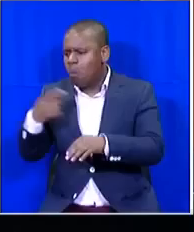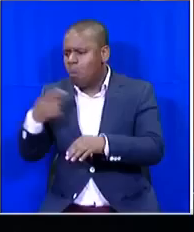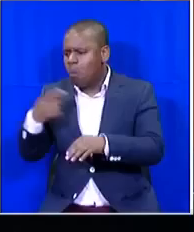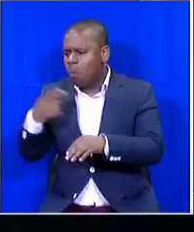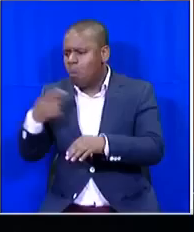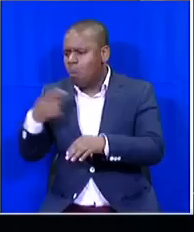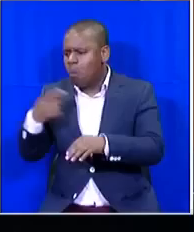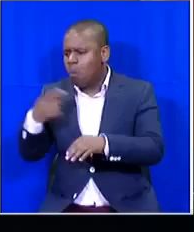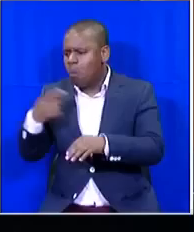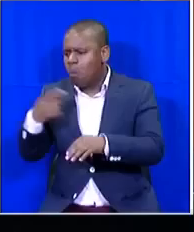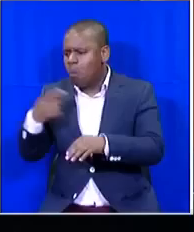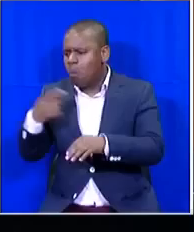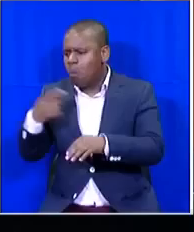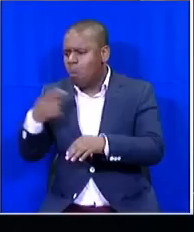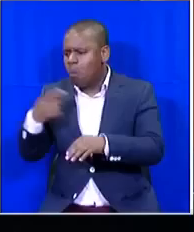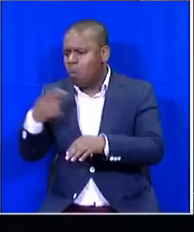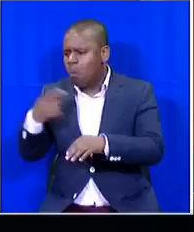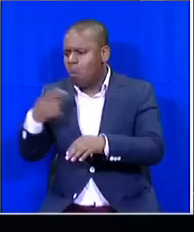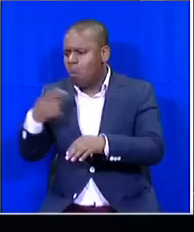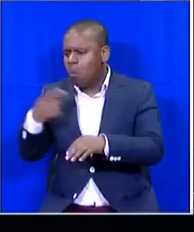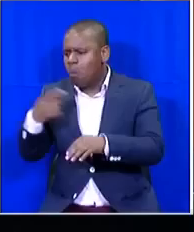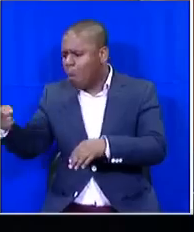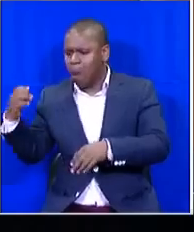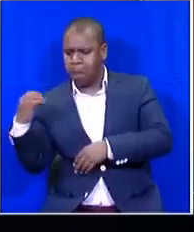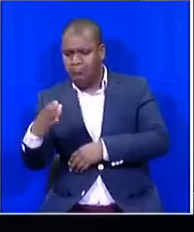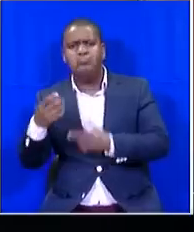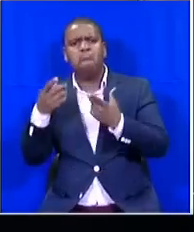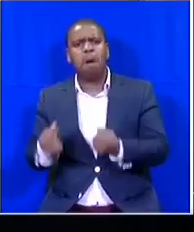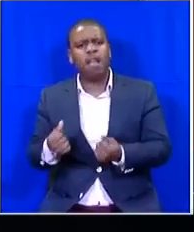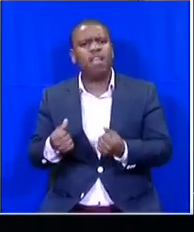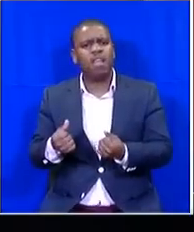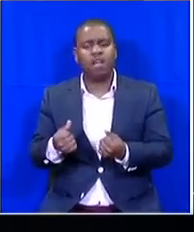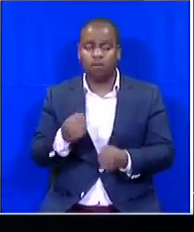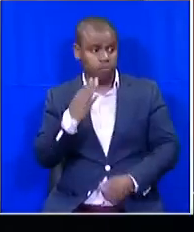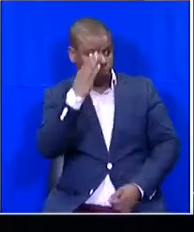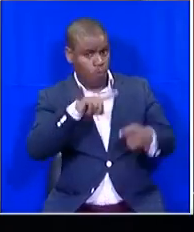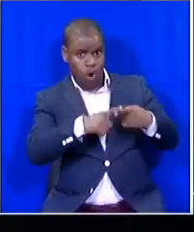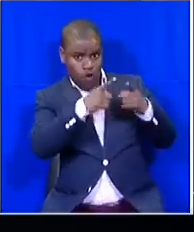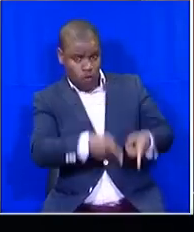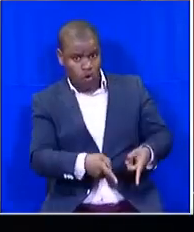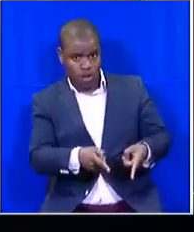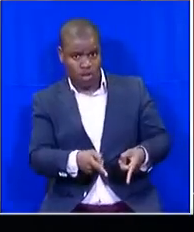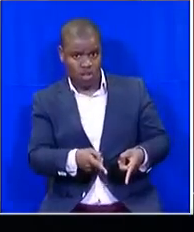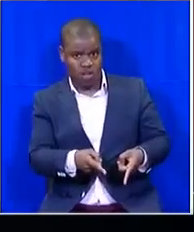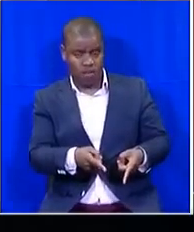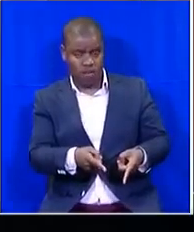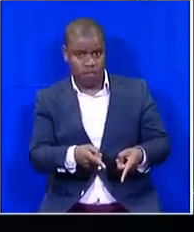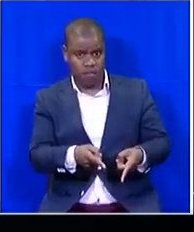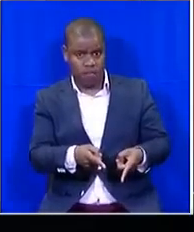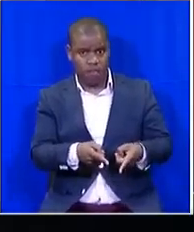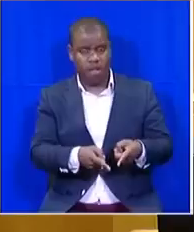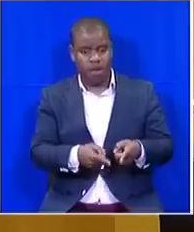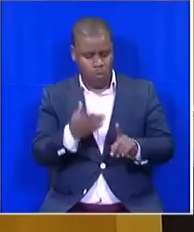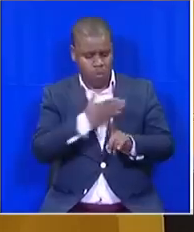Madam Speaker. What's the point of order, Honourable Steenhuisen? I wish to bring to your attention that the Minister is the previous Speaker